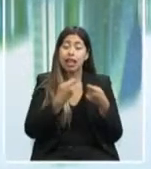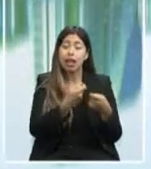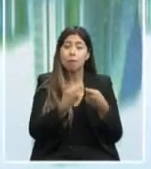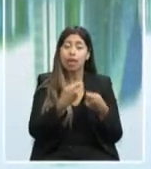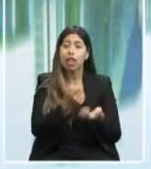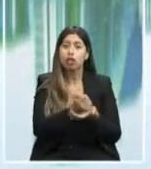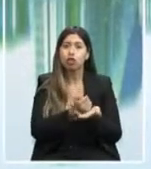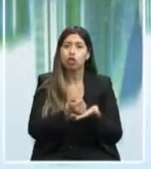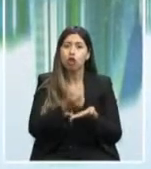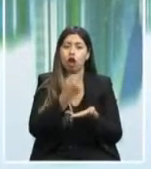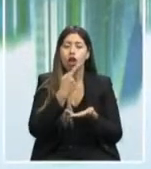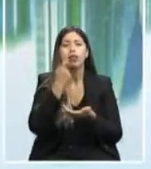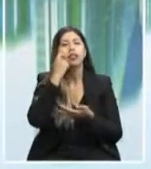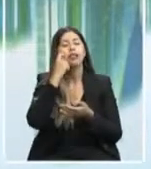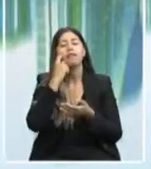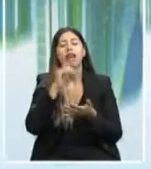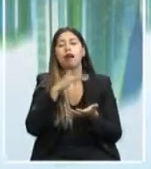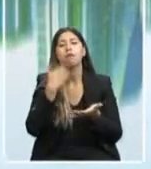heterozygotic